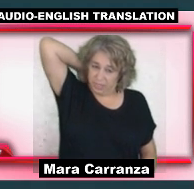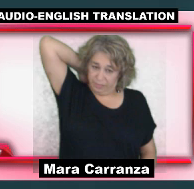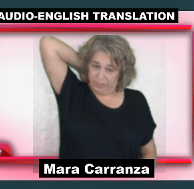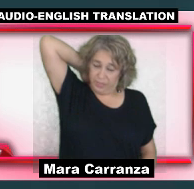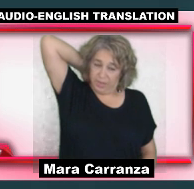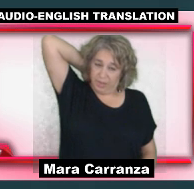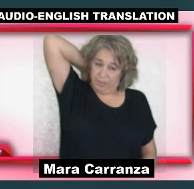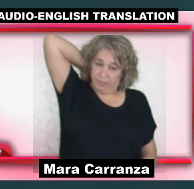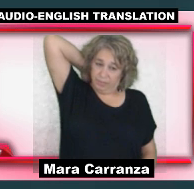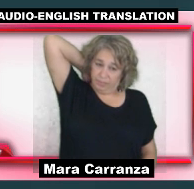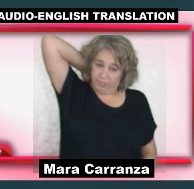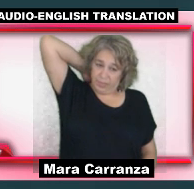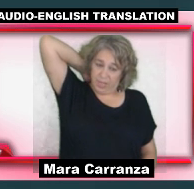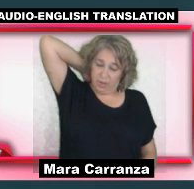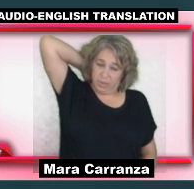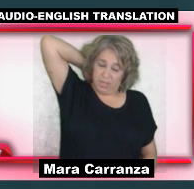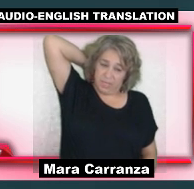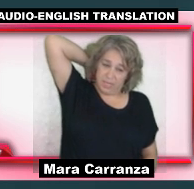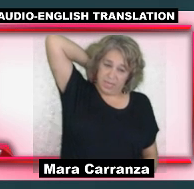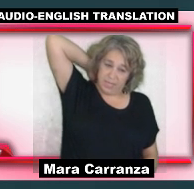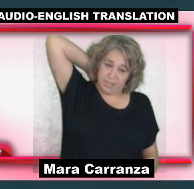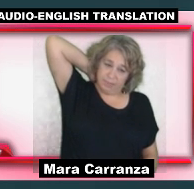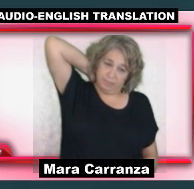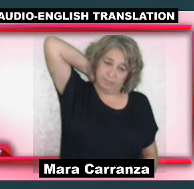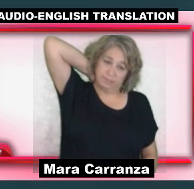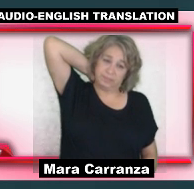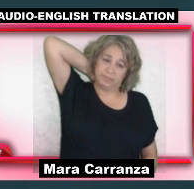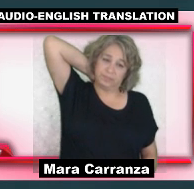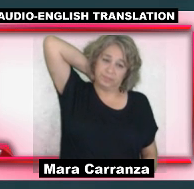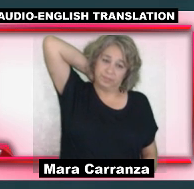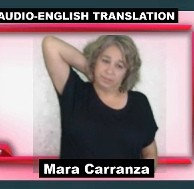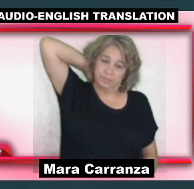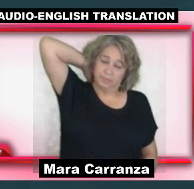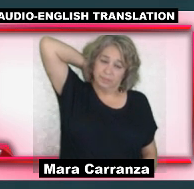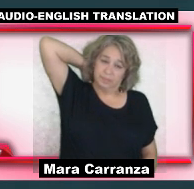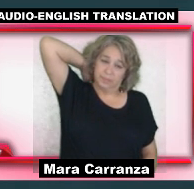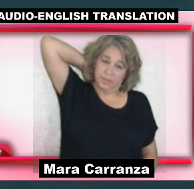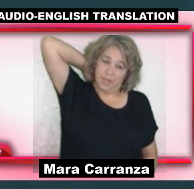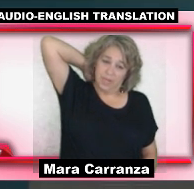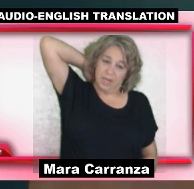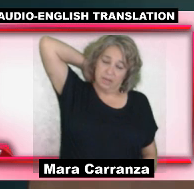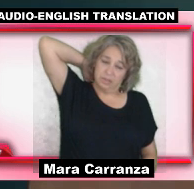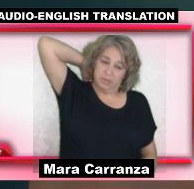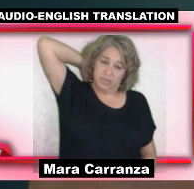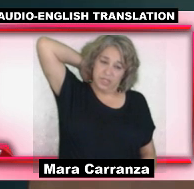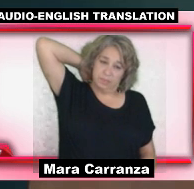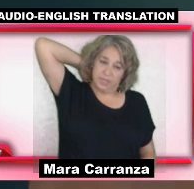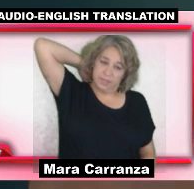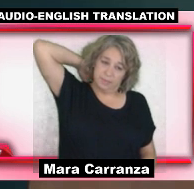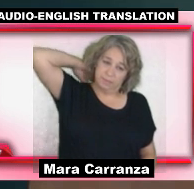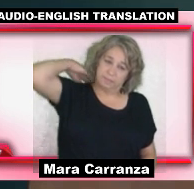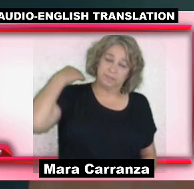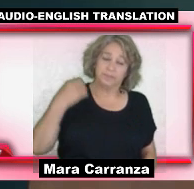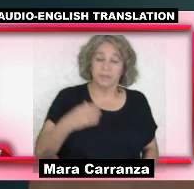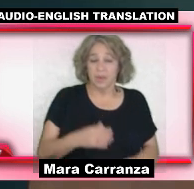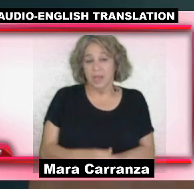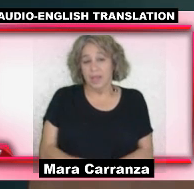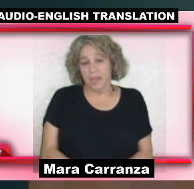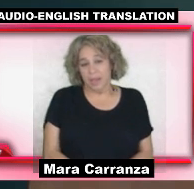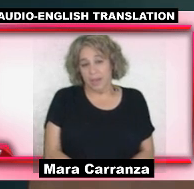Honduras. And within 10 days. También en Chiapas. And also in Chiapas. Se